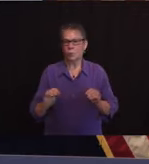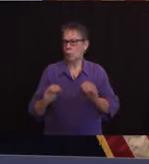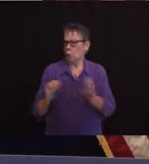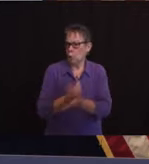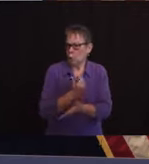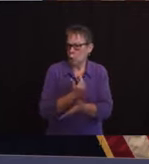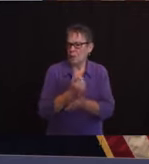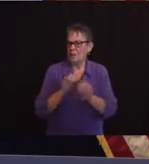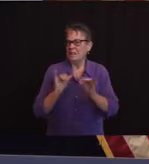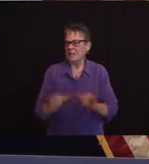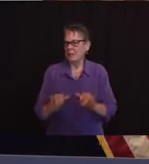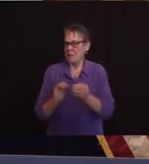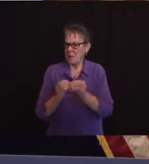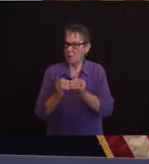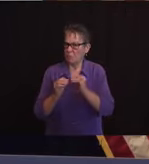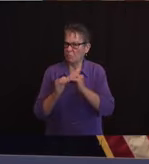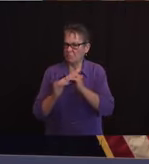total of